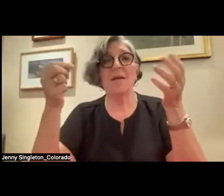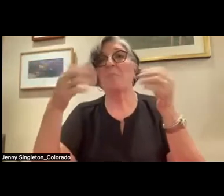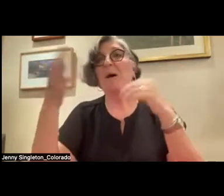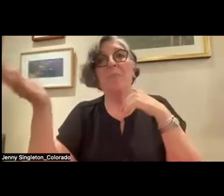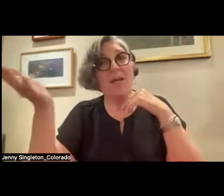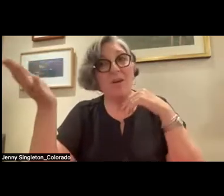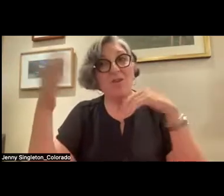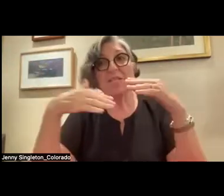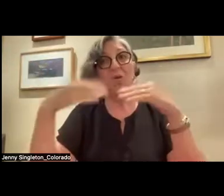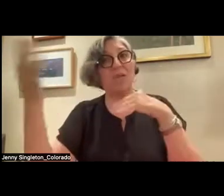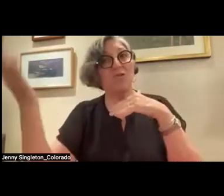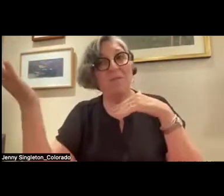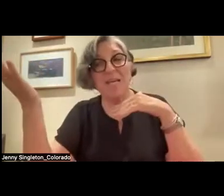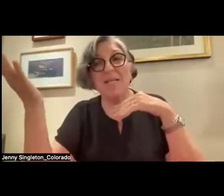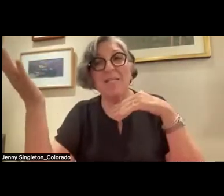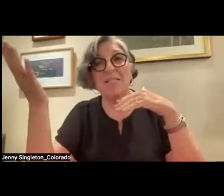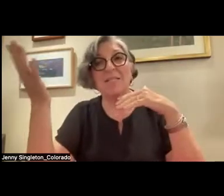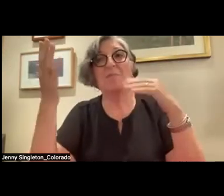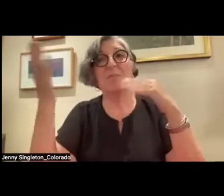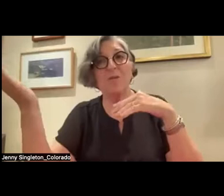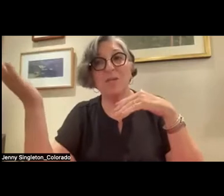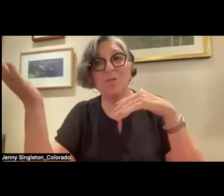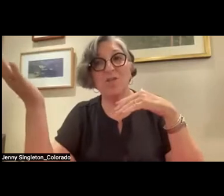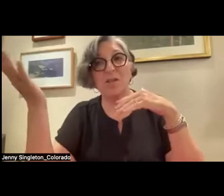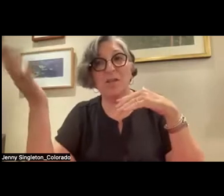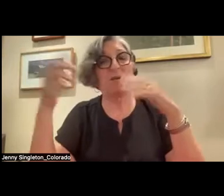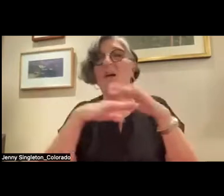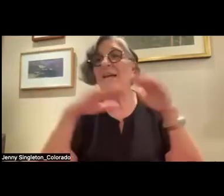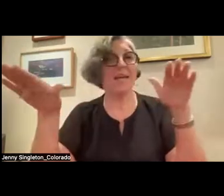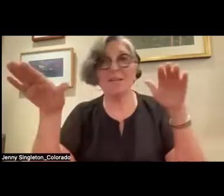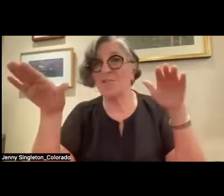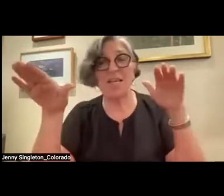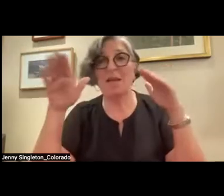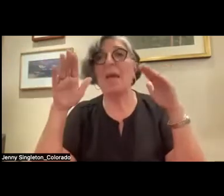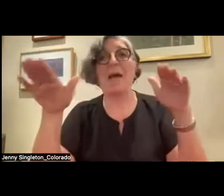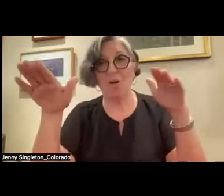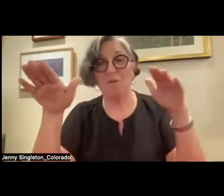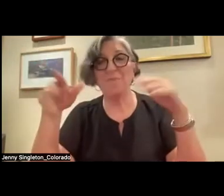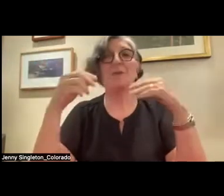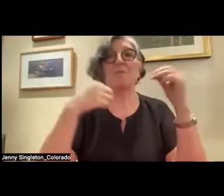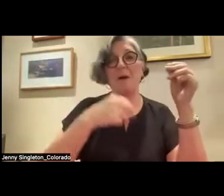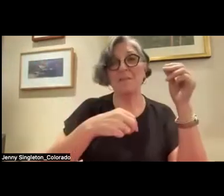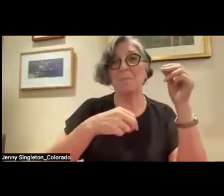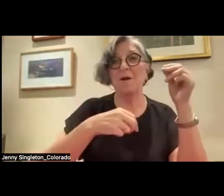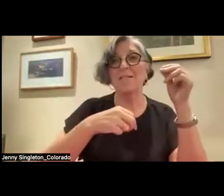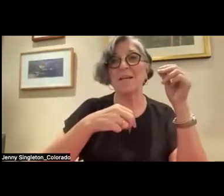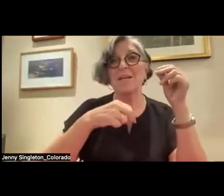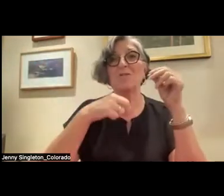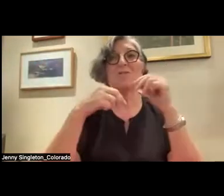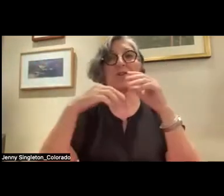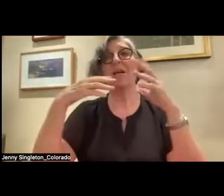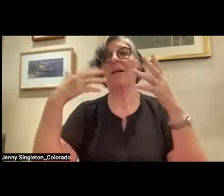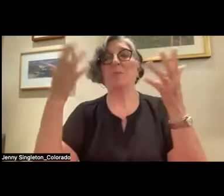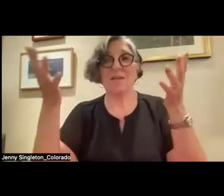France, but by contrast, when I travel to England, people using British Sign Language, I can't understand them at all. So as an American Sign